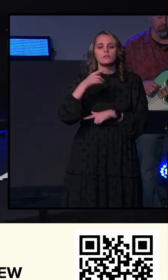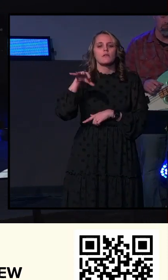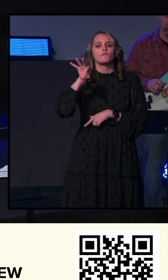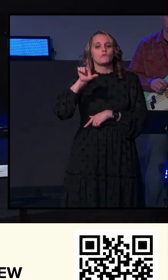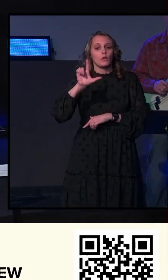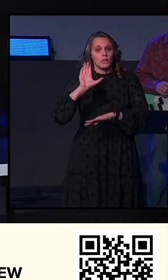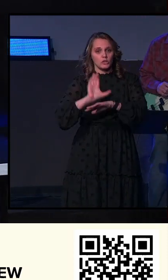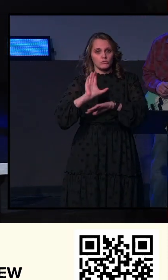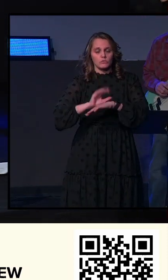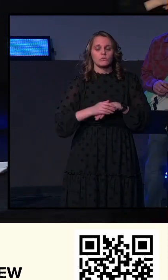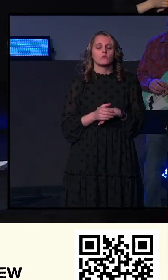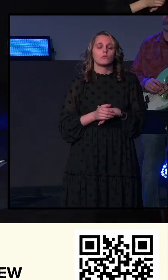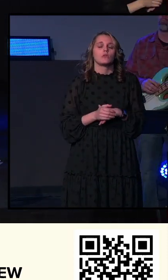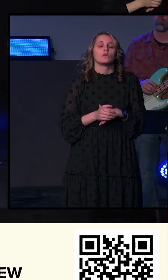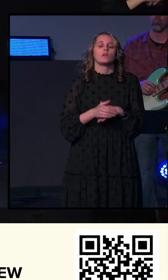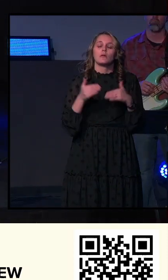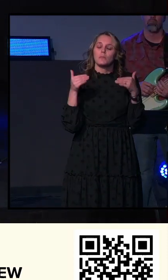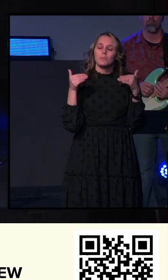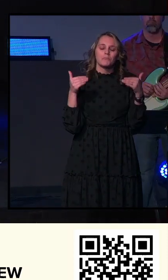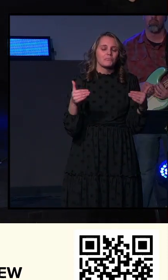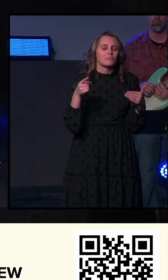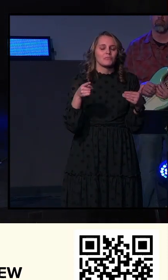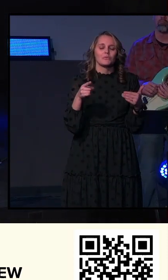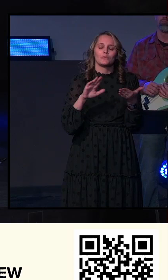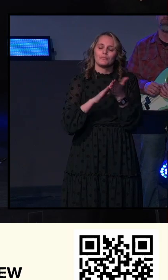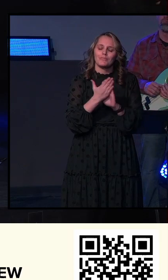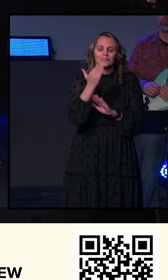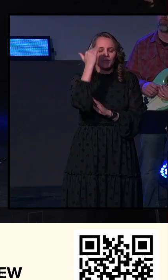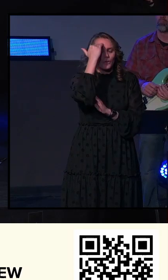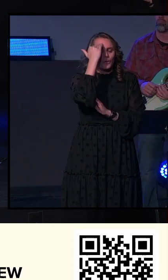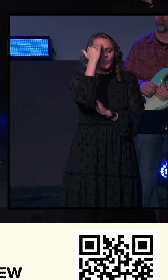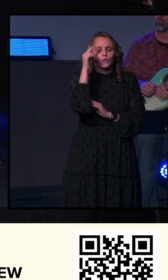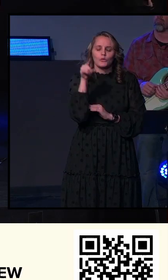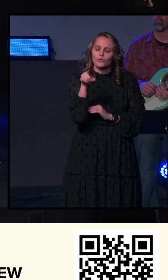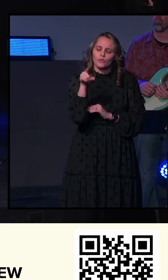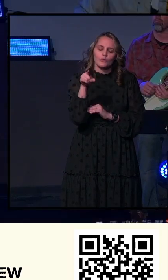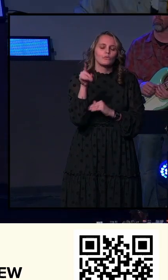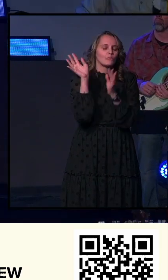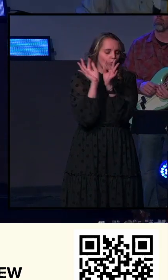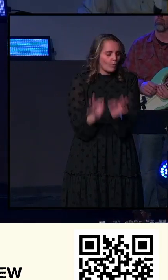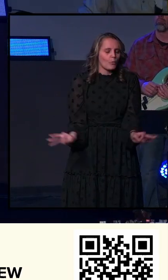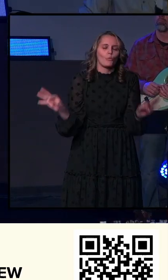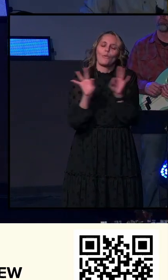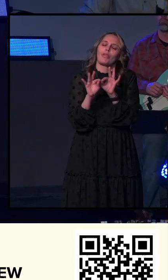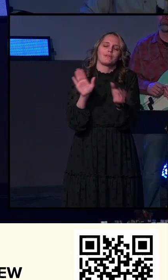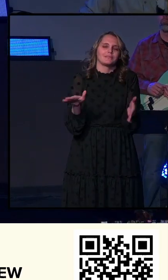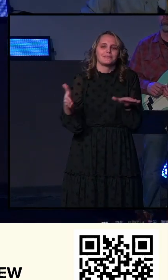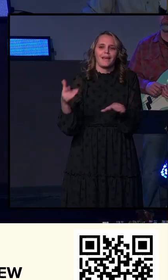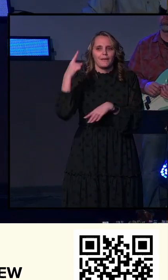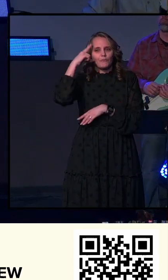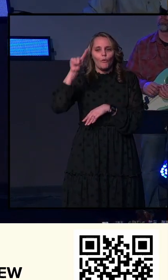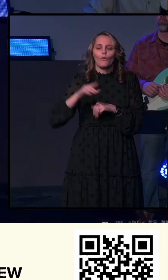Church, may you come to know that you were worth dying for. May